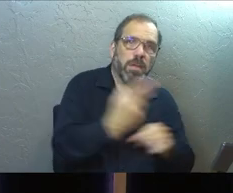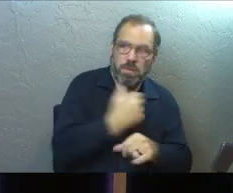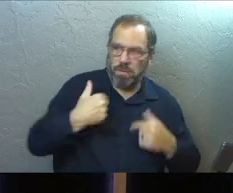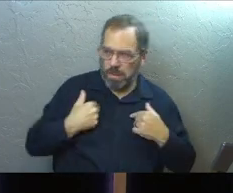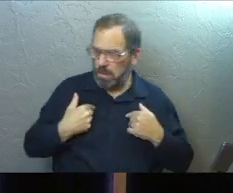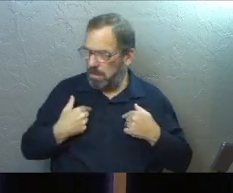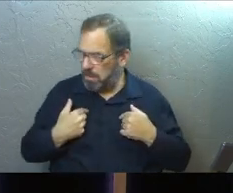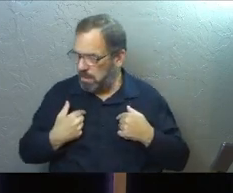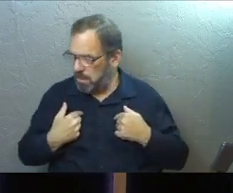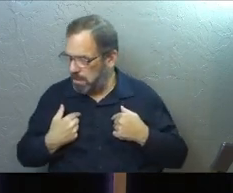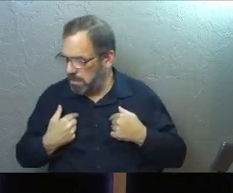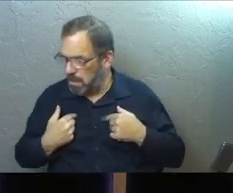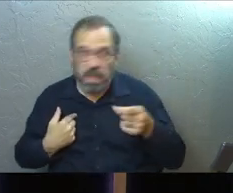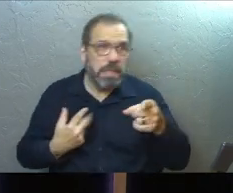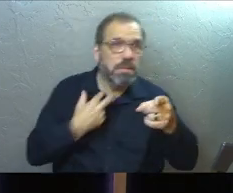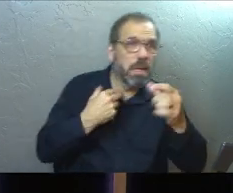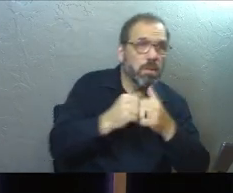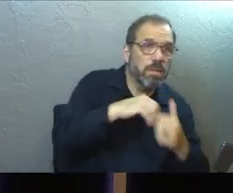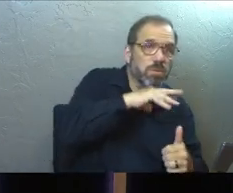use me.